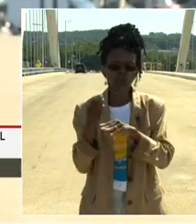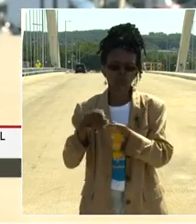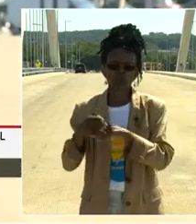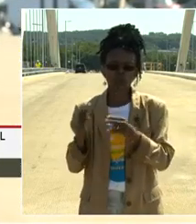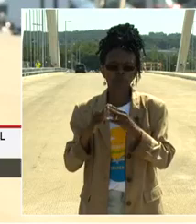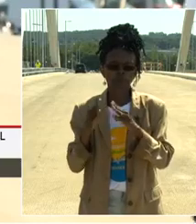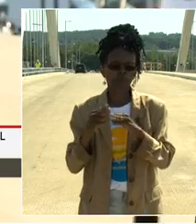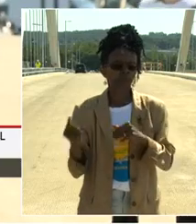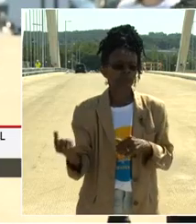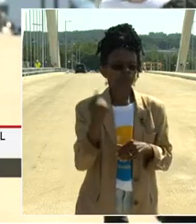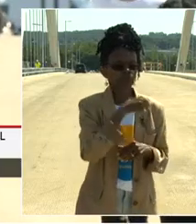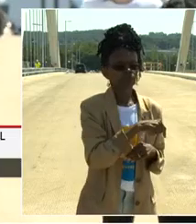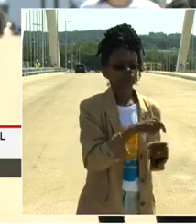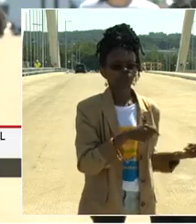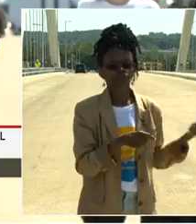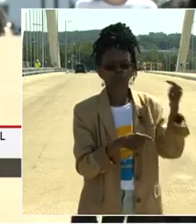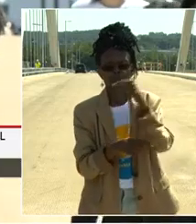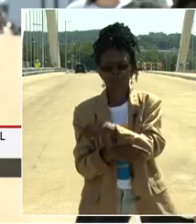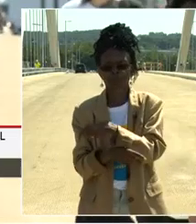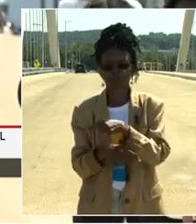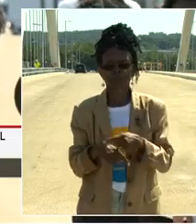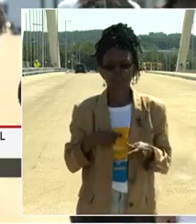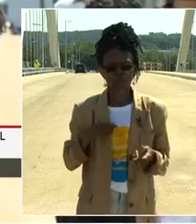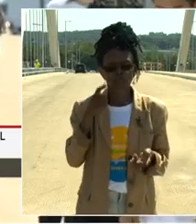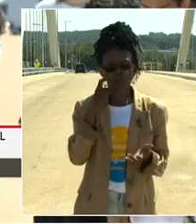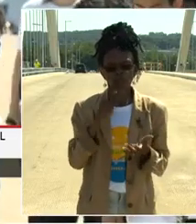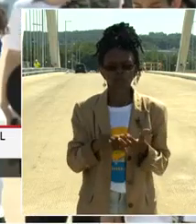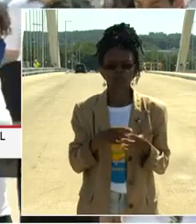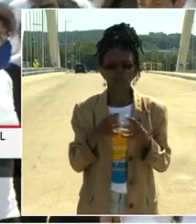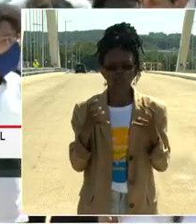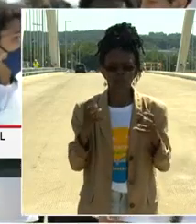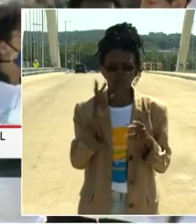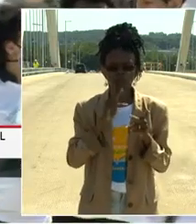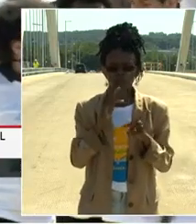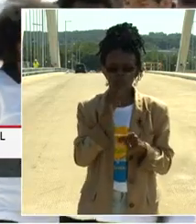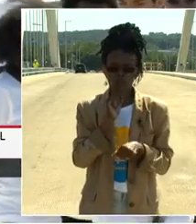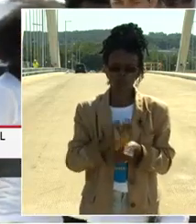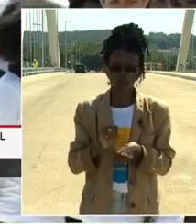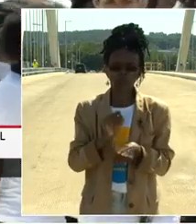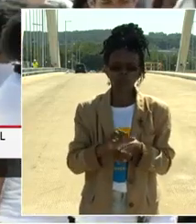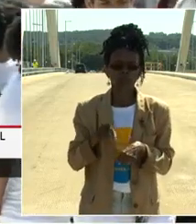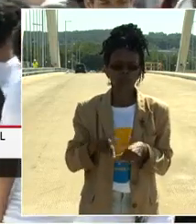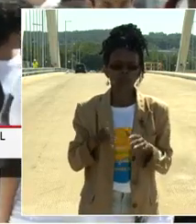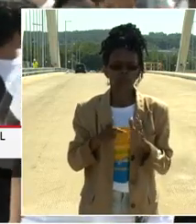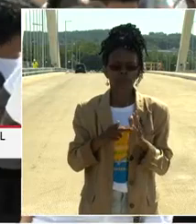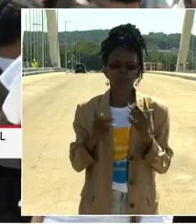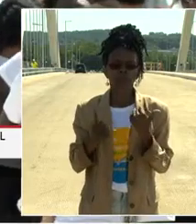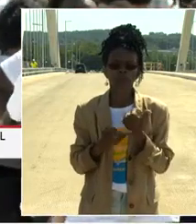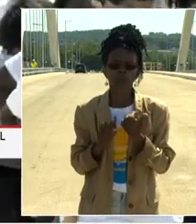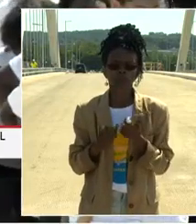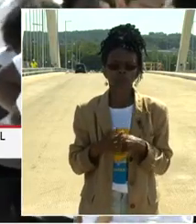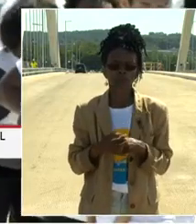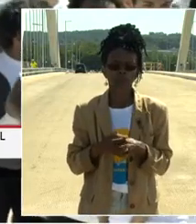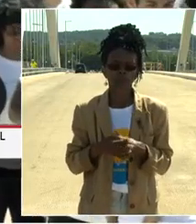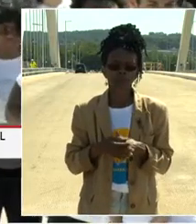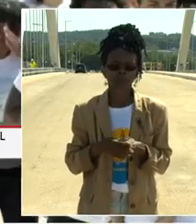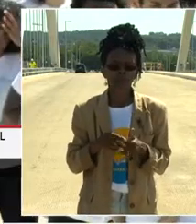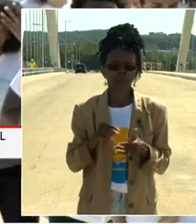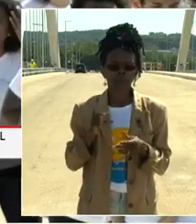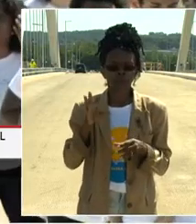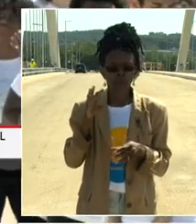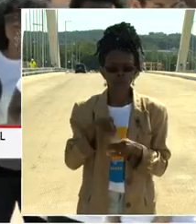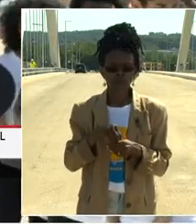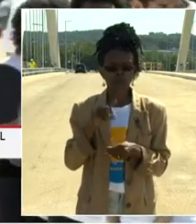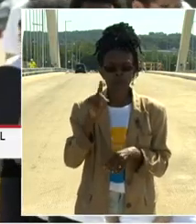few people who have worked very hard on this project. And first and foremost, I want to acknowledge the DDOT team, and that's the